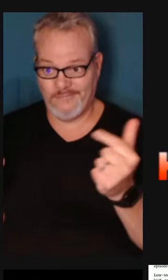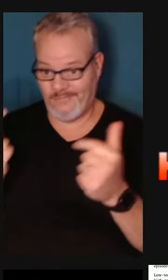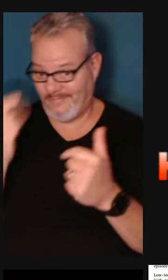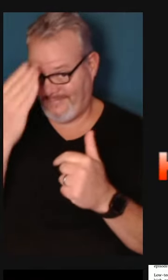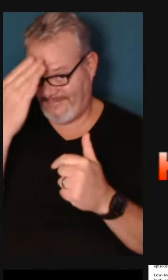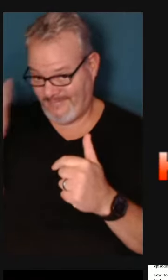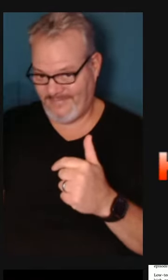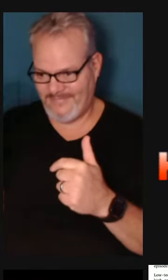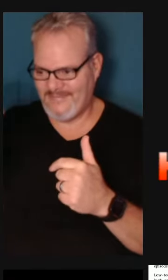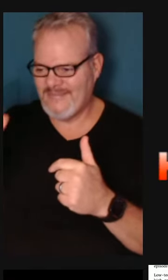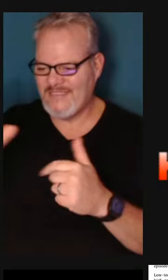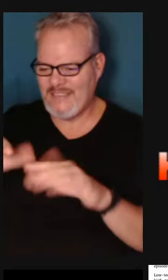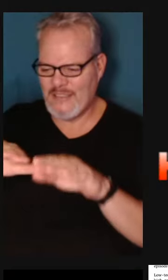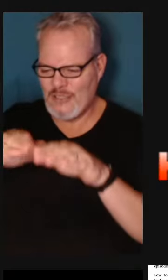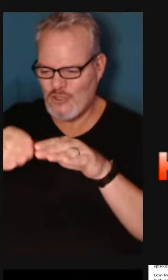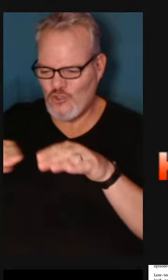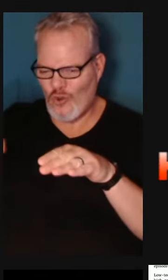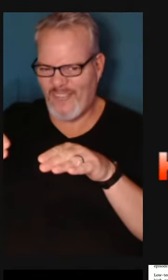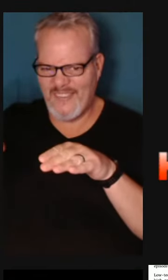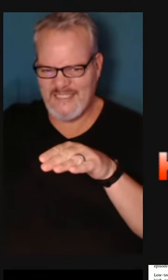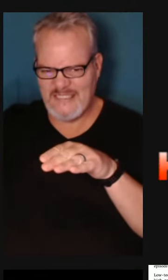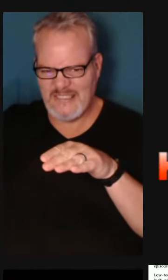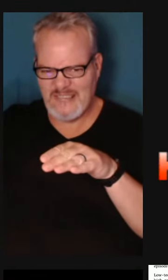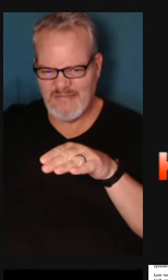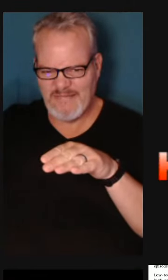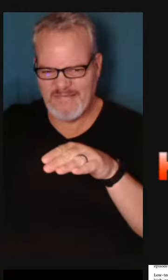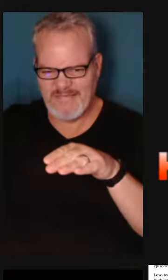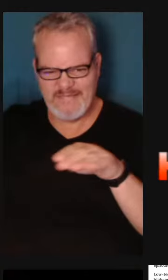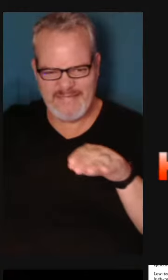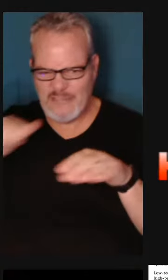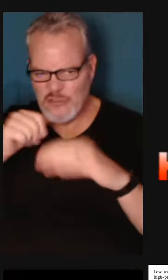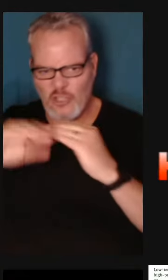surface is too uniform, essentially there.